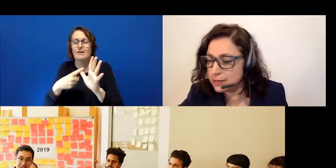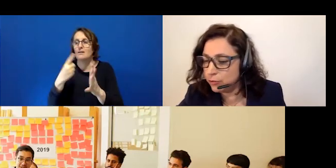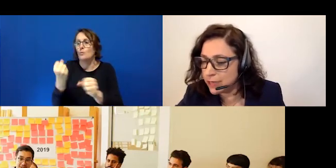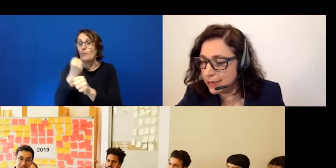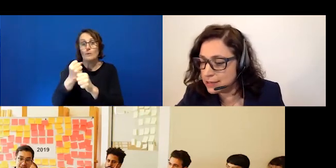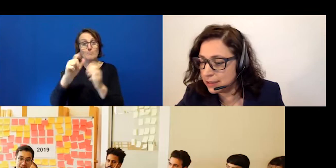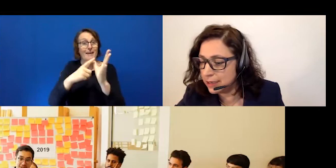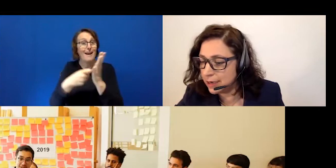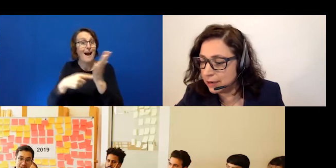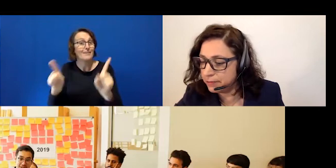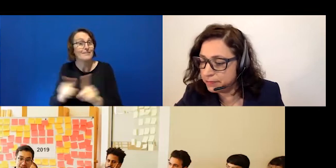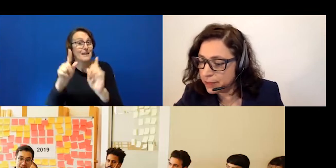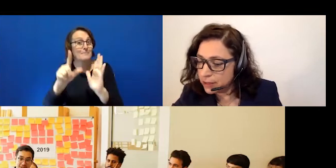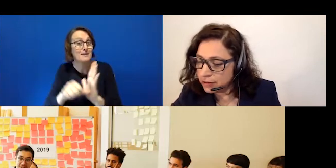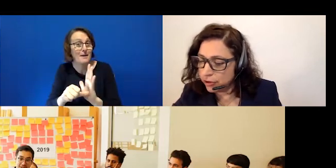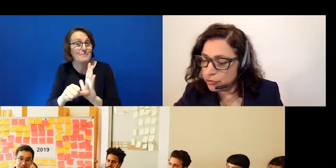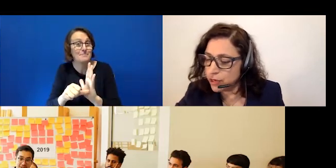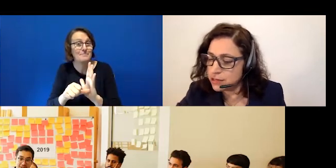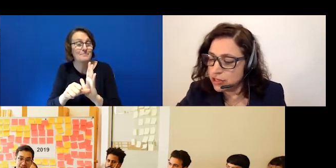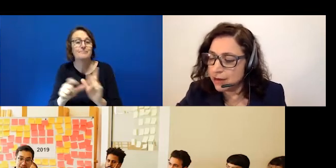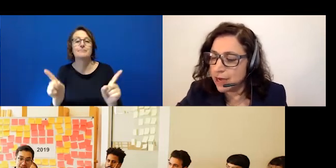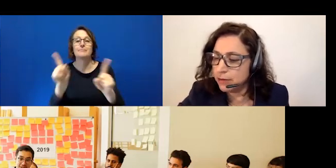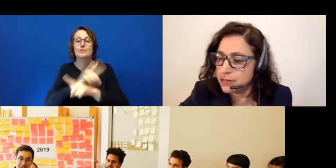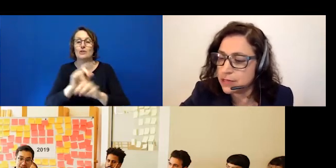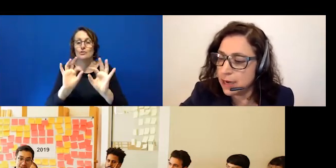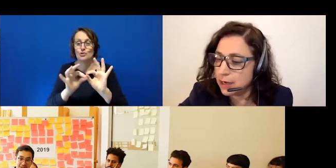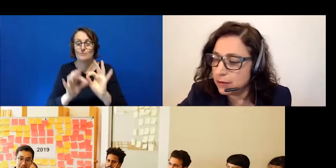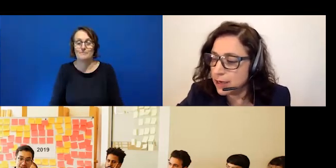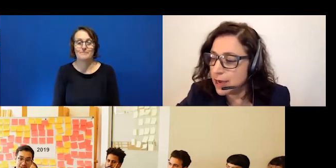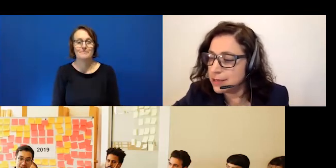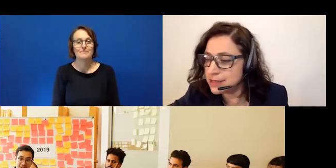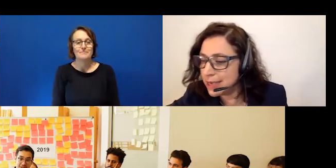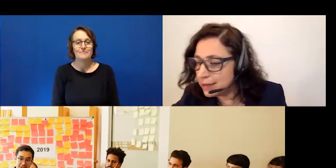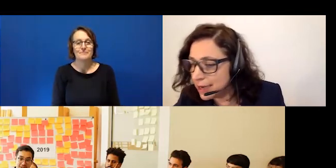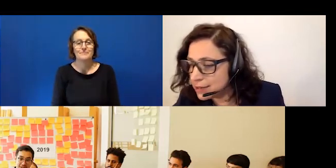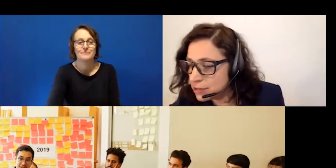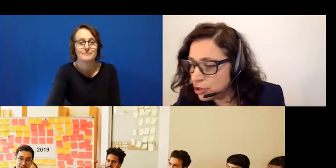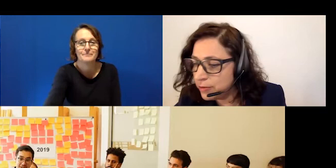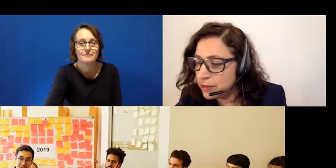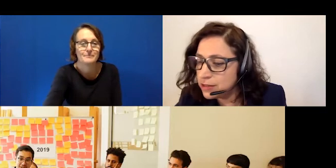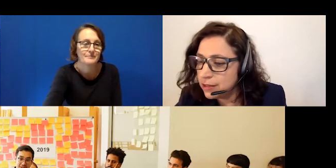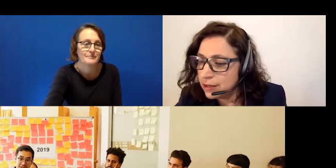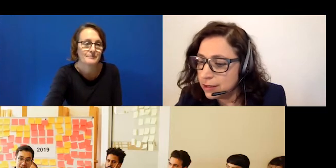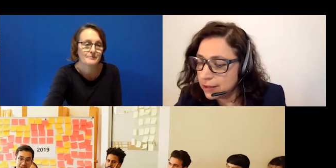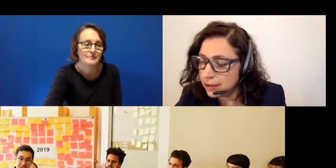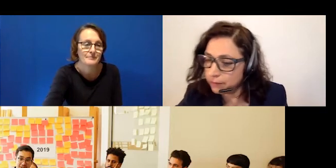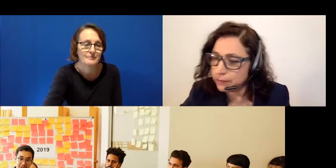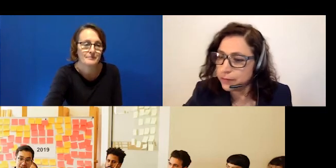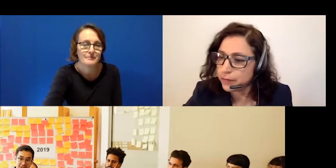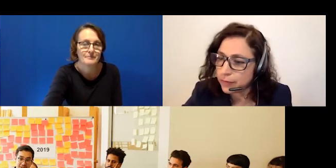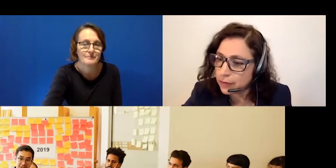art simultaneously. The research outcomes are artist-led and artist-determined.